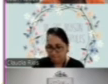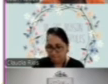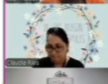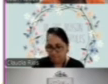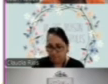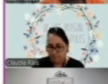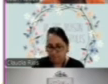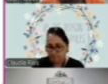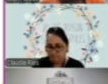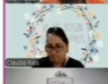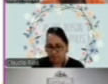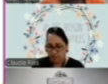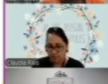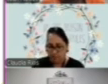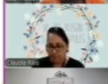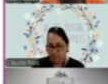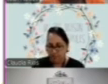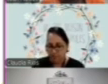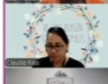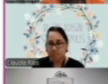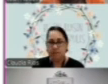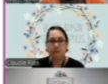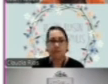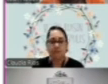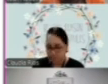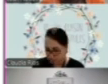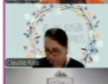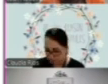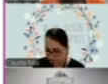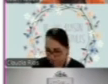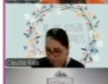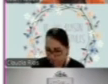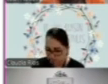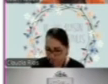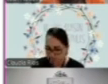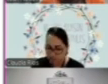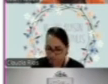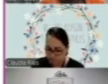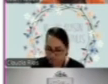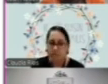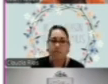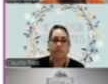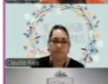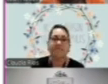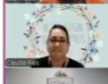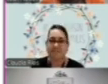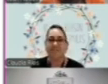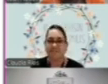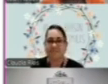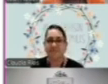at the chat. You've got a lot of nice feedback from people. And like Fania saying, thank you for letting us get to know you.